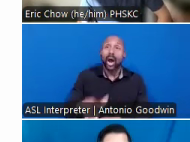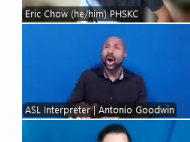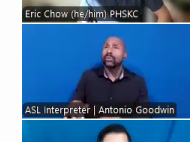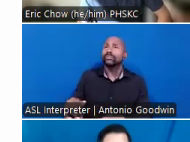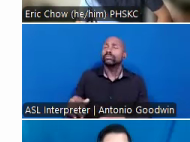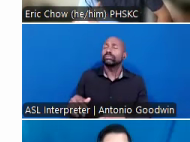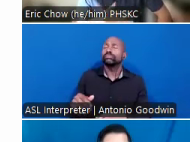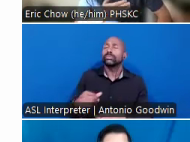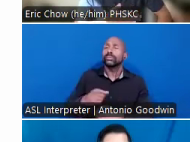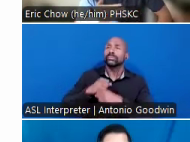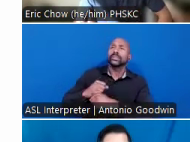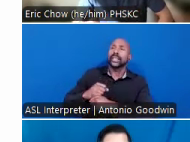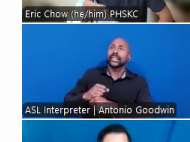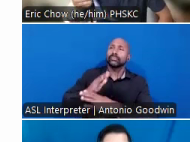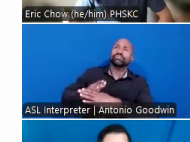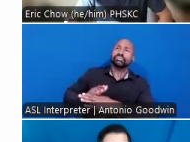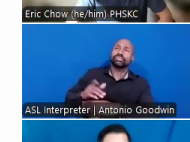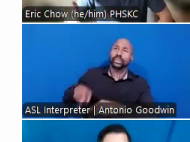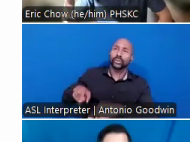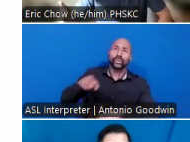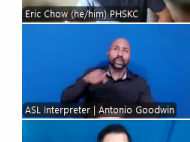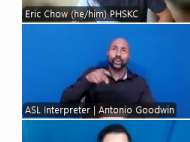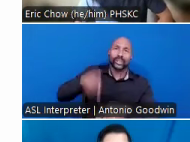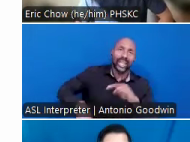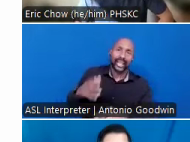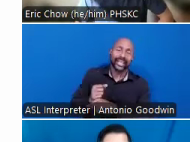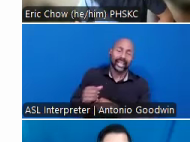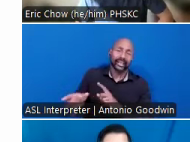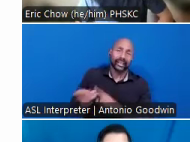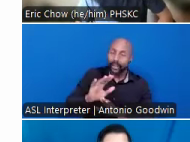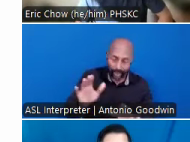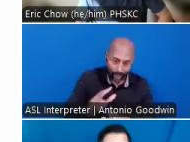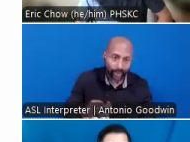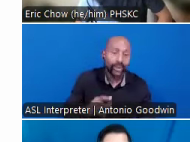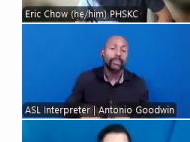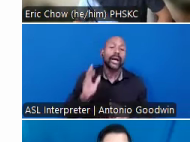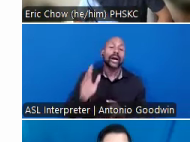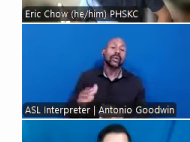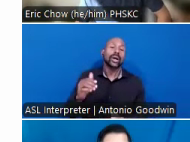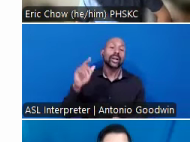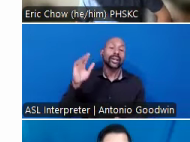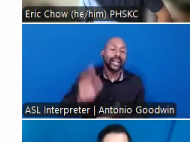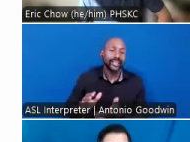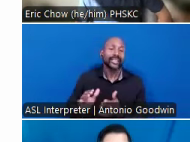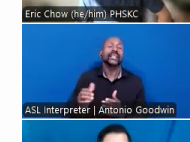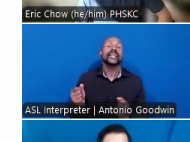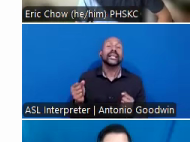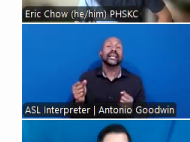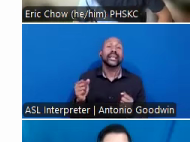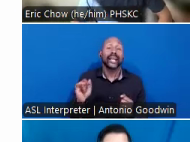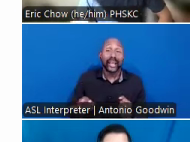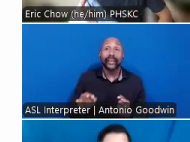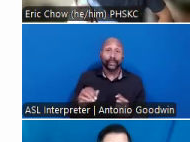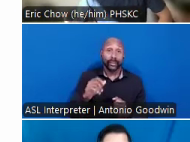your ability or protect you from developing complications associated with COVID-19. So perhaps your symptoms will be less